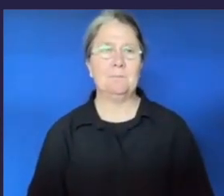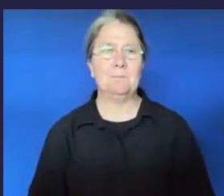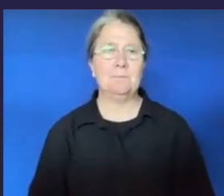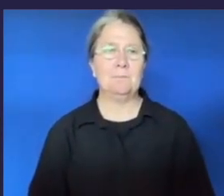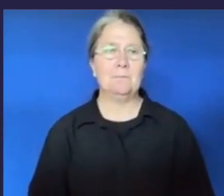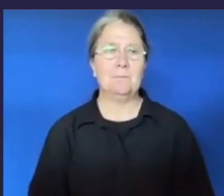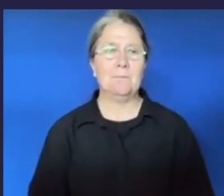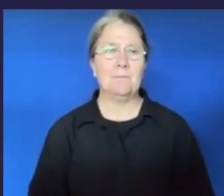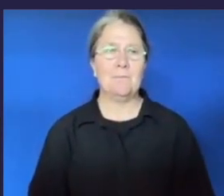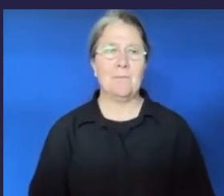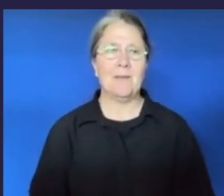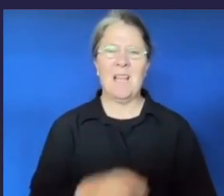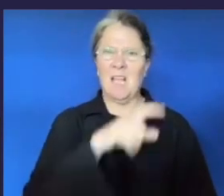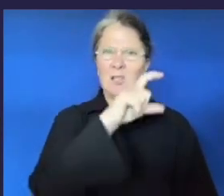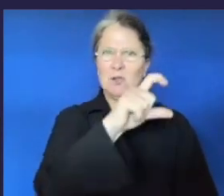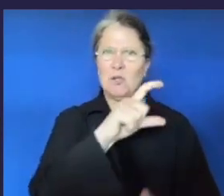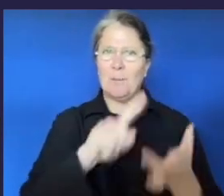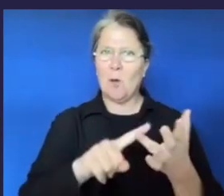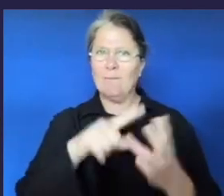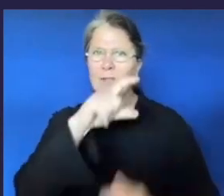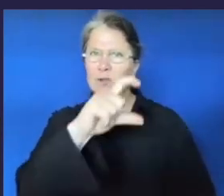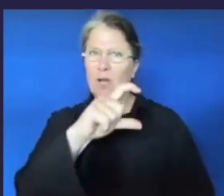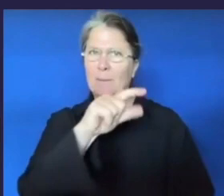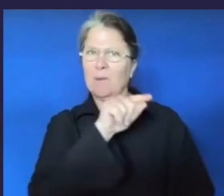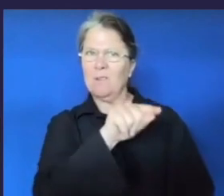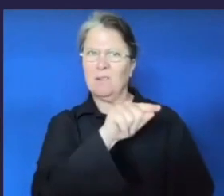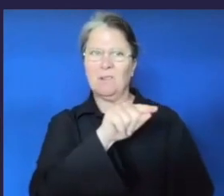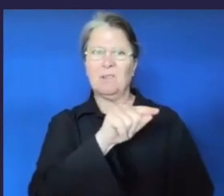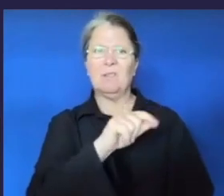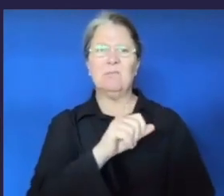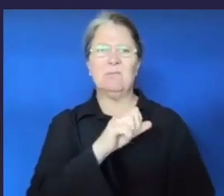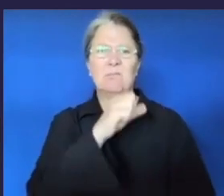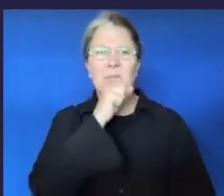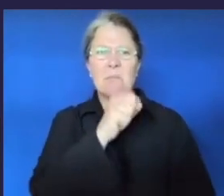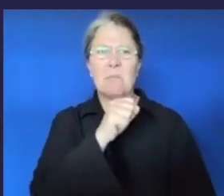Chapel off Chapel foyer. Man walks from behind bar.